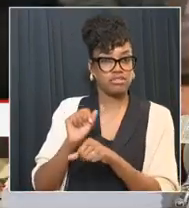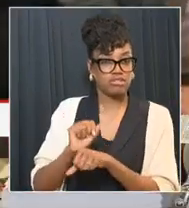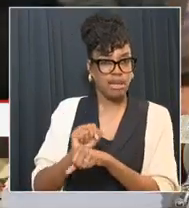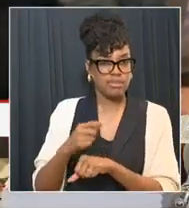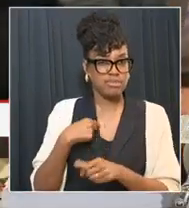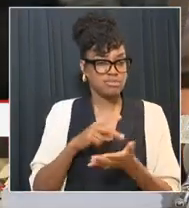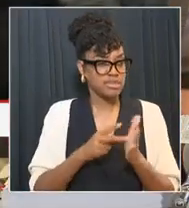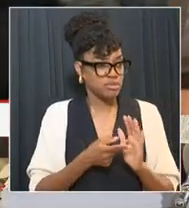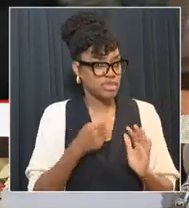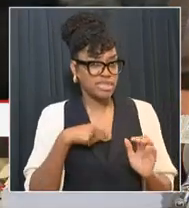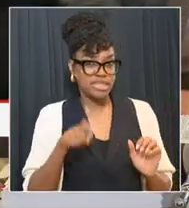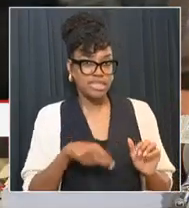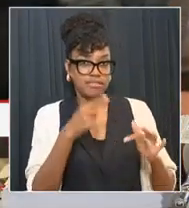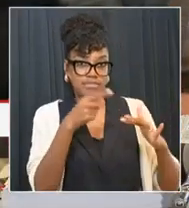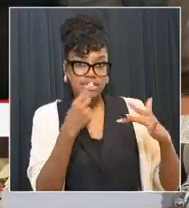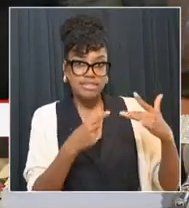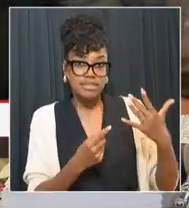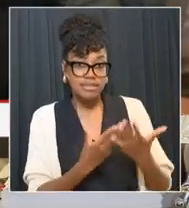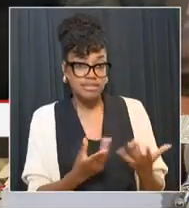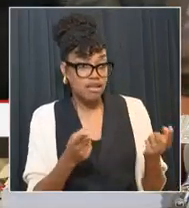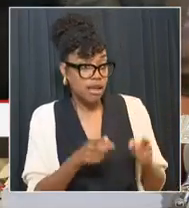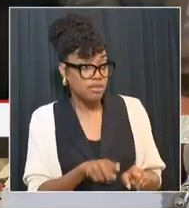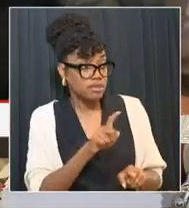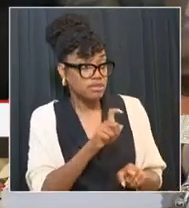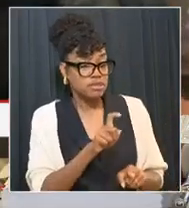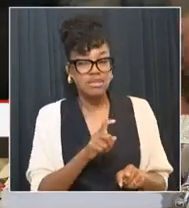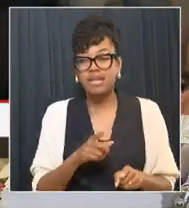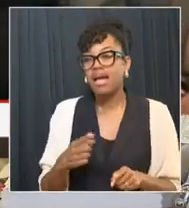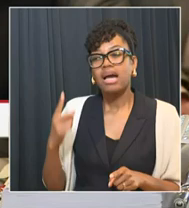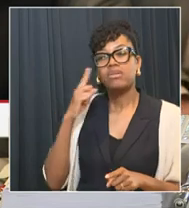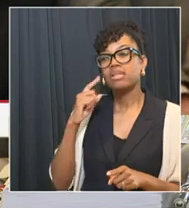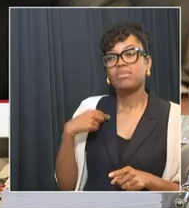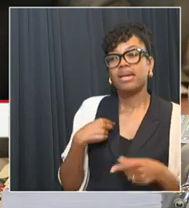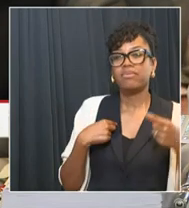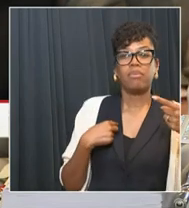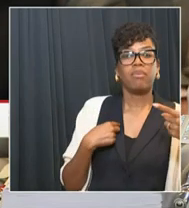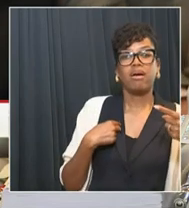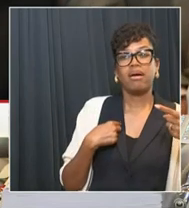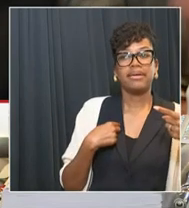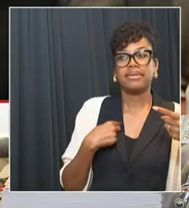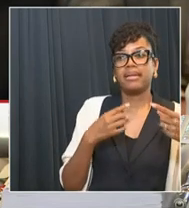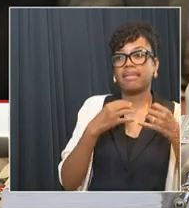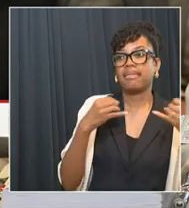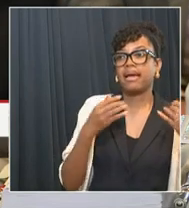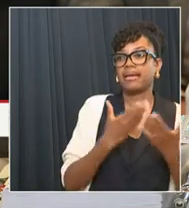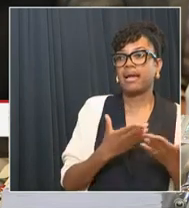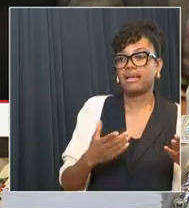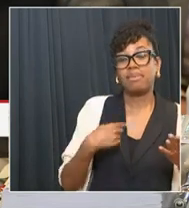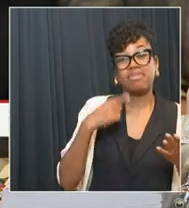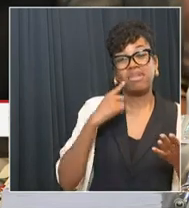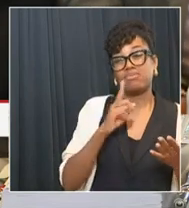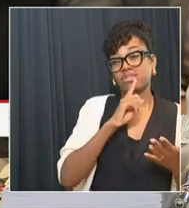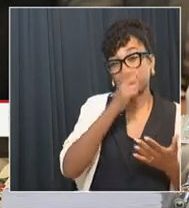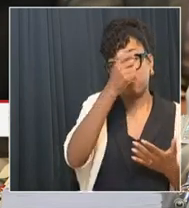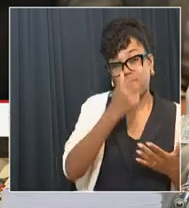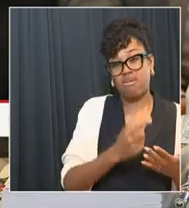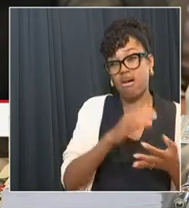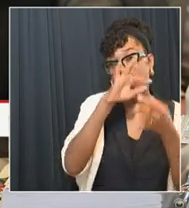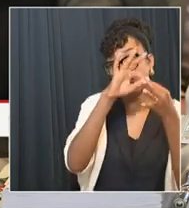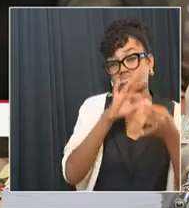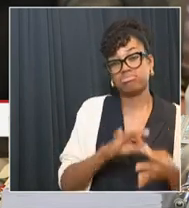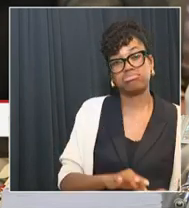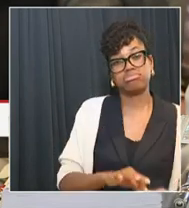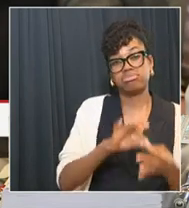jobs? I don't think there's one line item. They all hang together. the